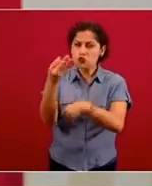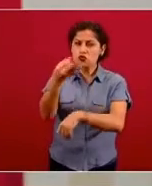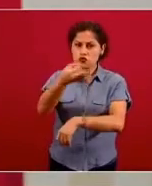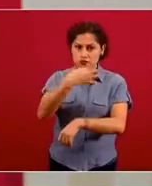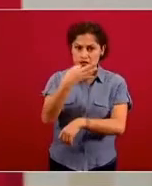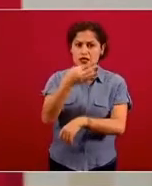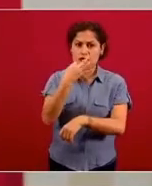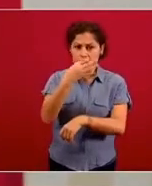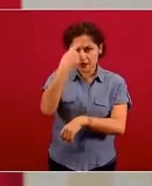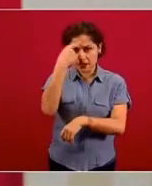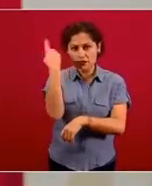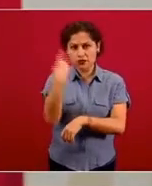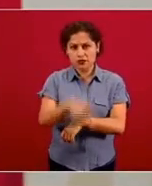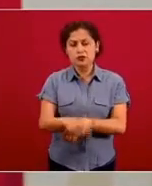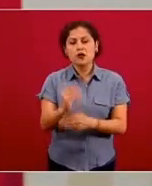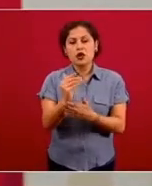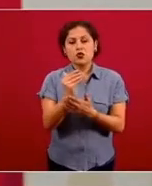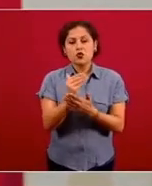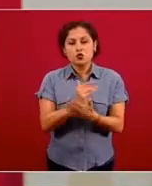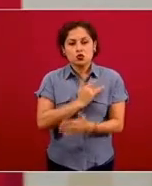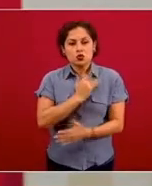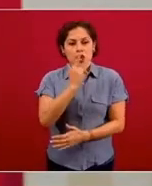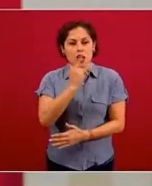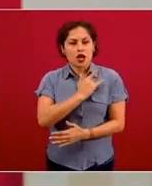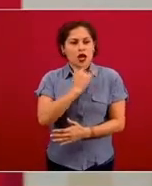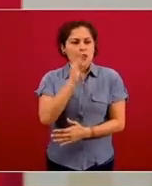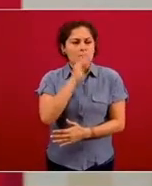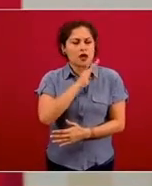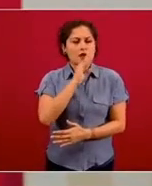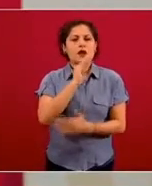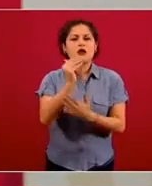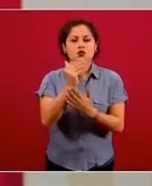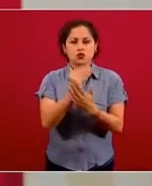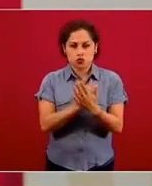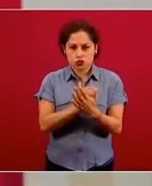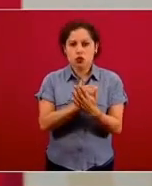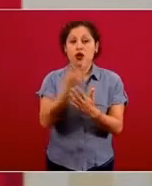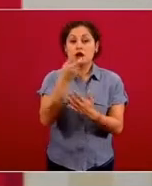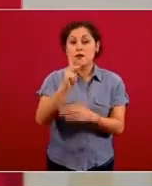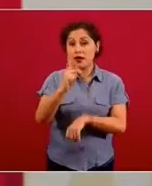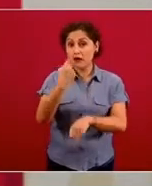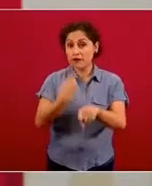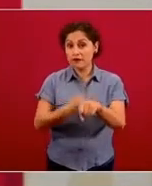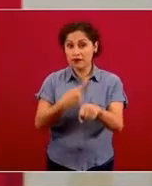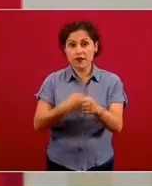the accelerated lung damage from coronavirus, COVID-19.